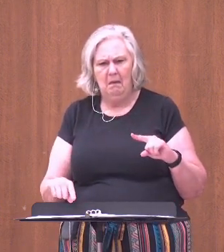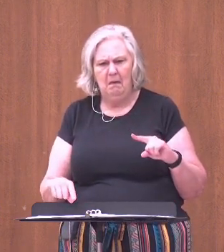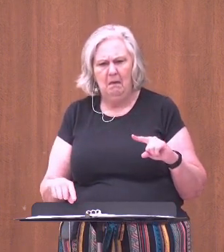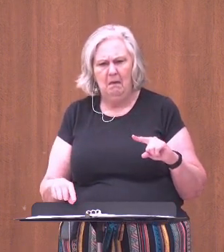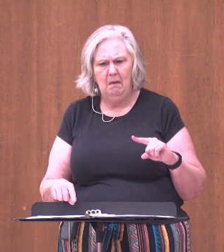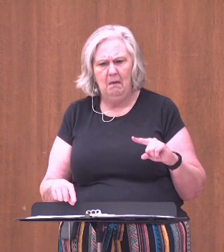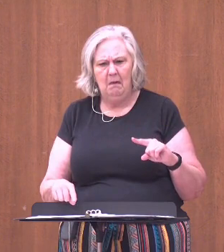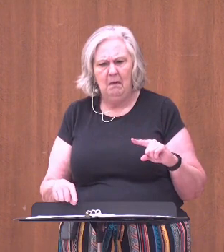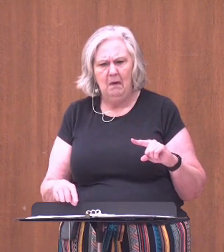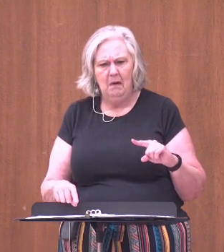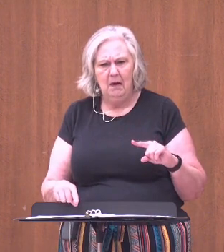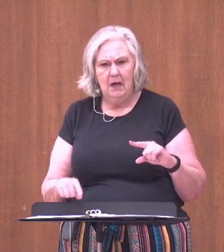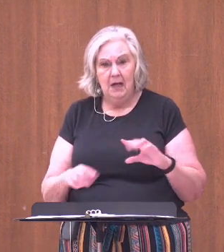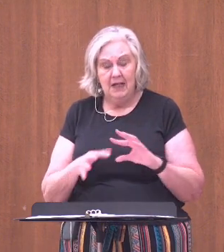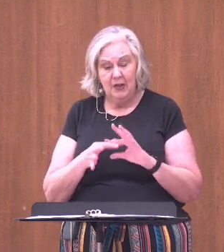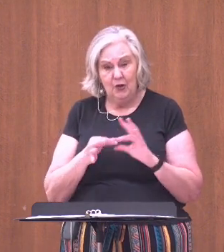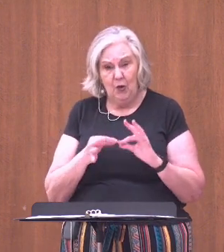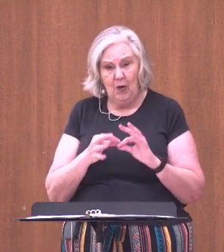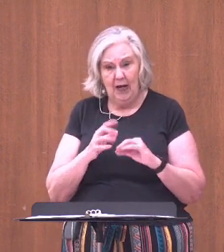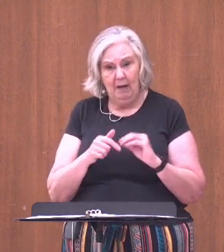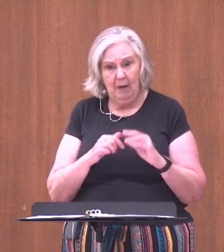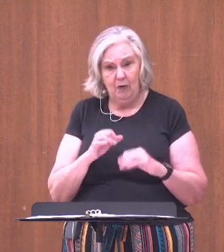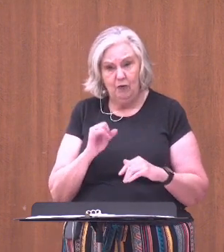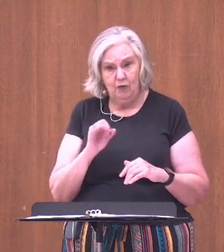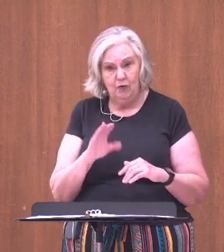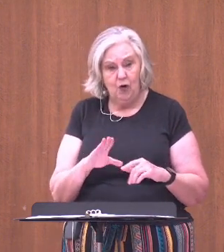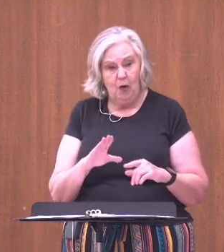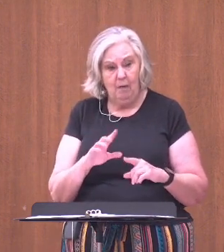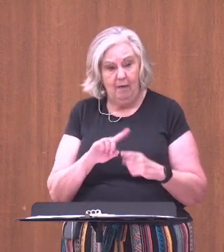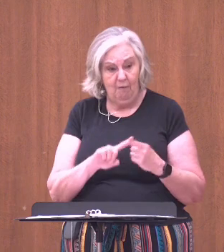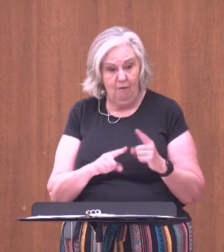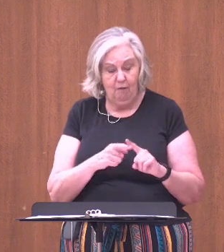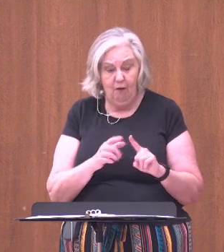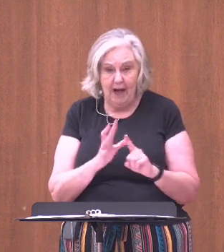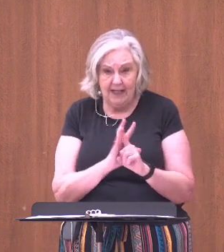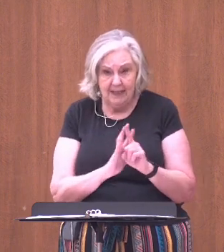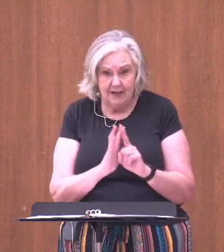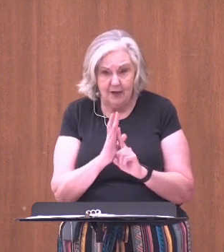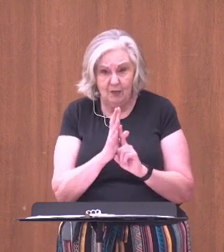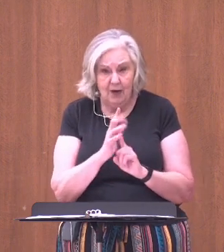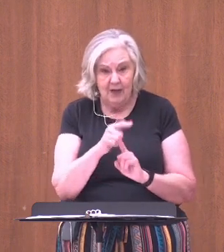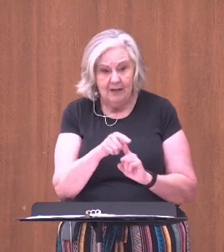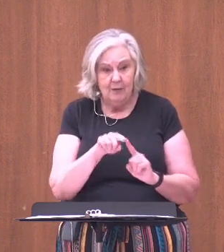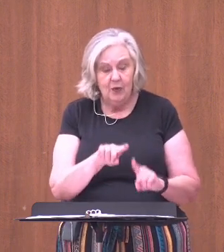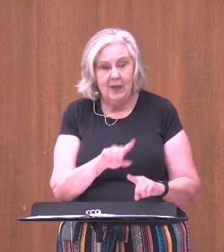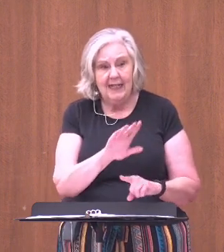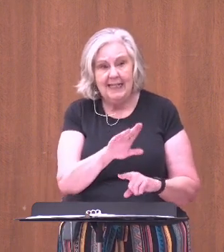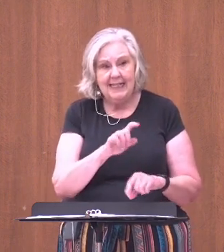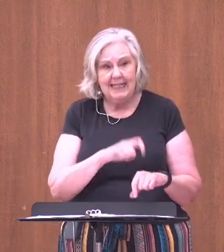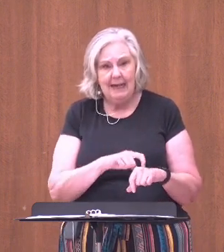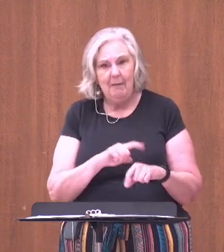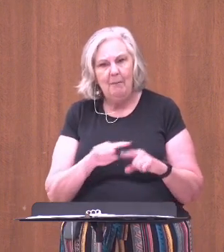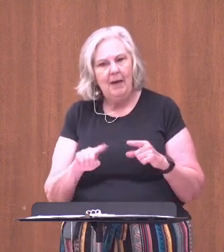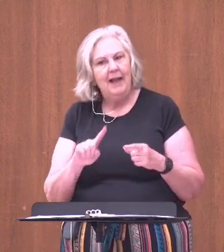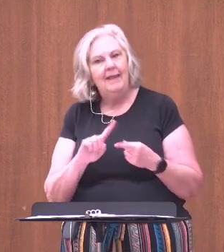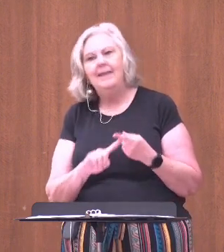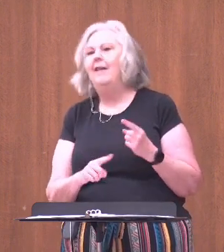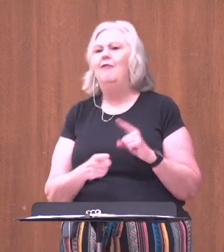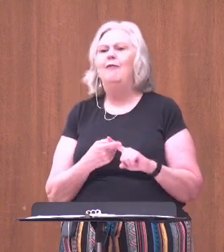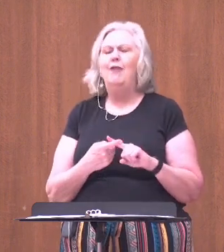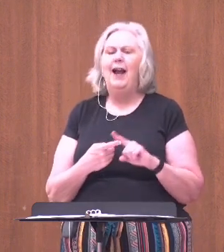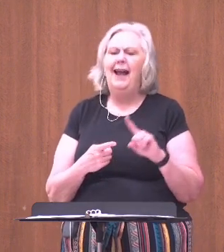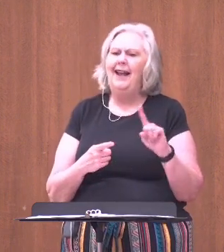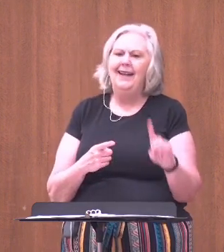Well, in the story of Job, there are friends who surround him in his difficult time, but these friends offer platitudes,